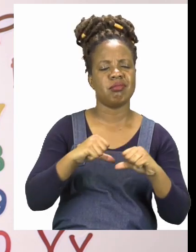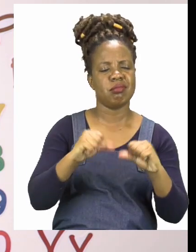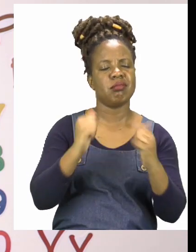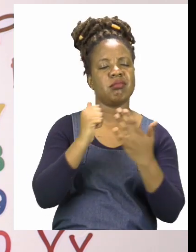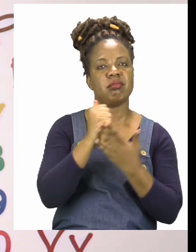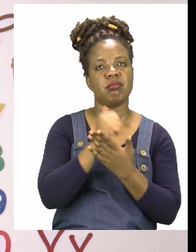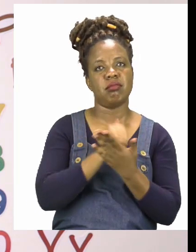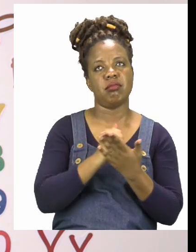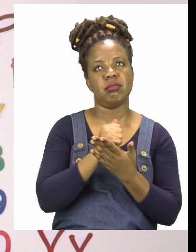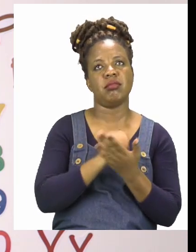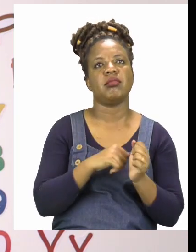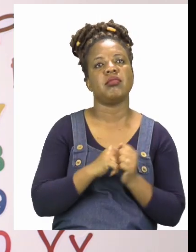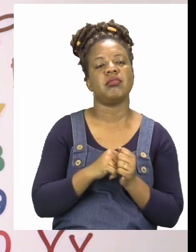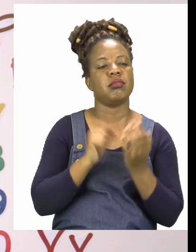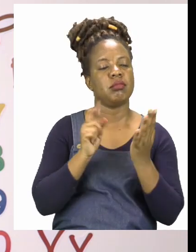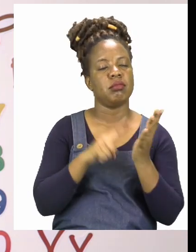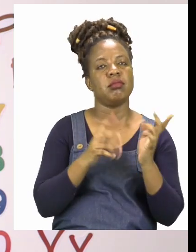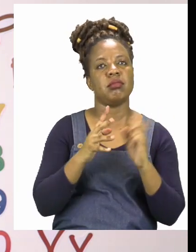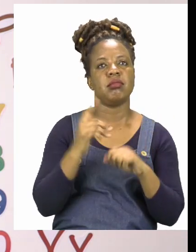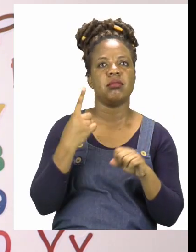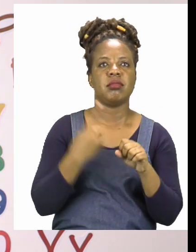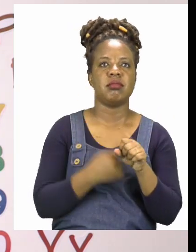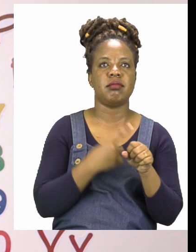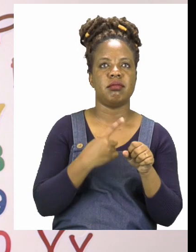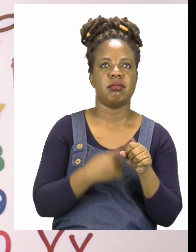as regularly as possible.